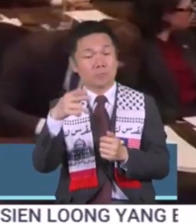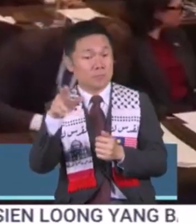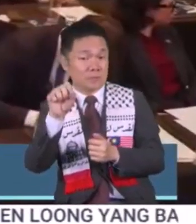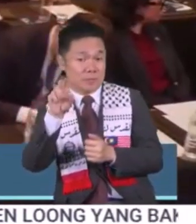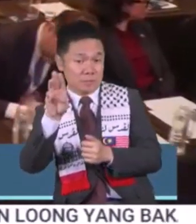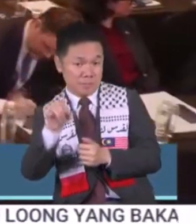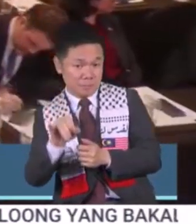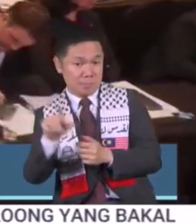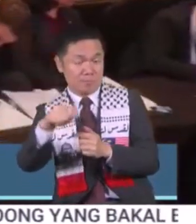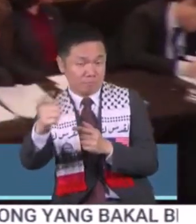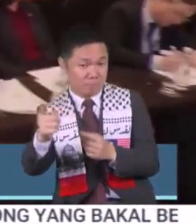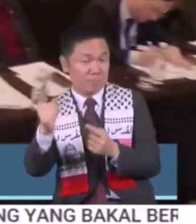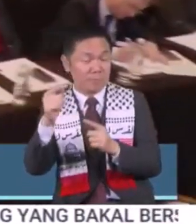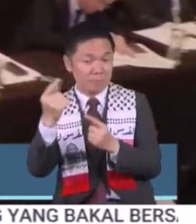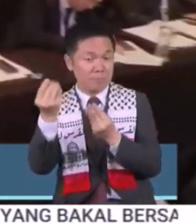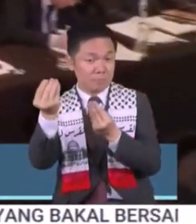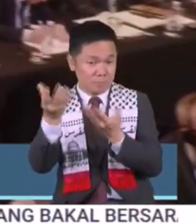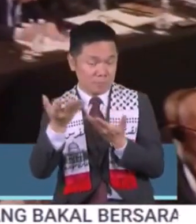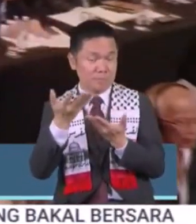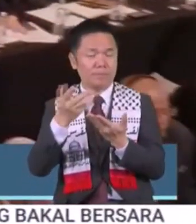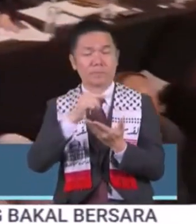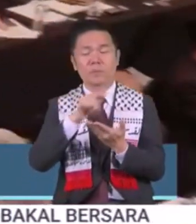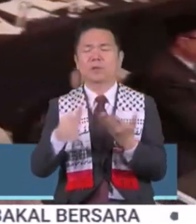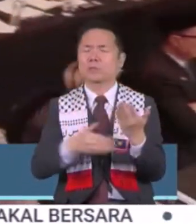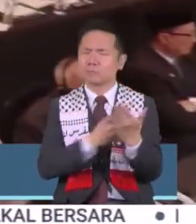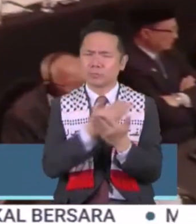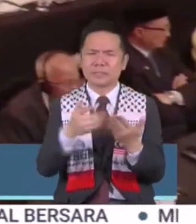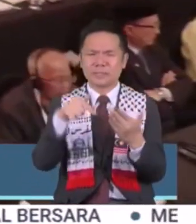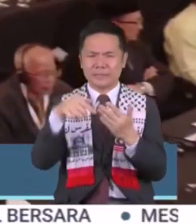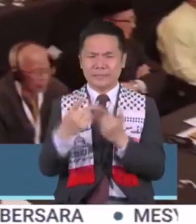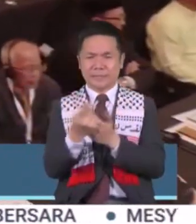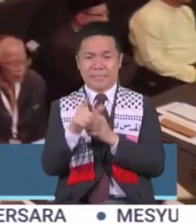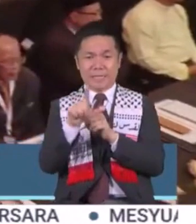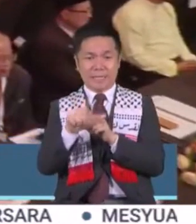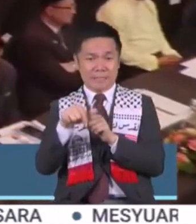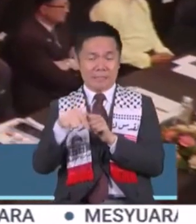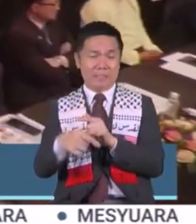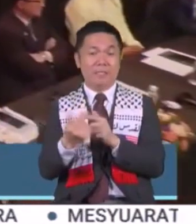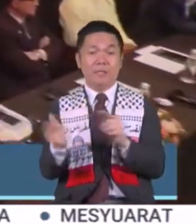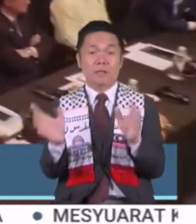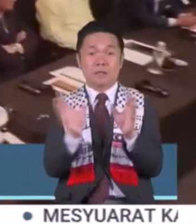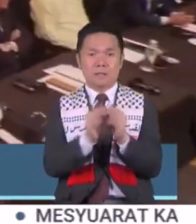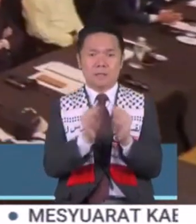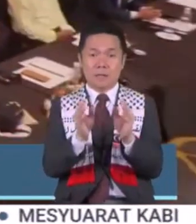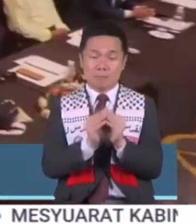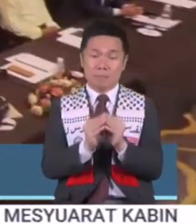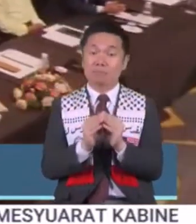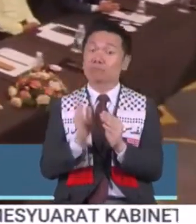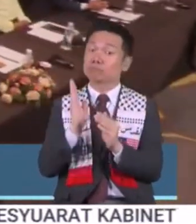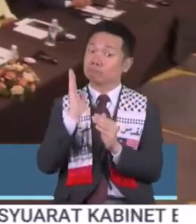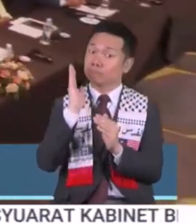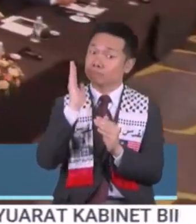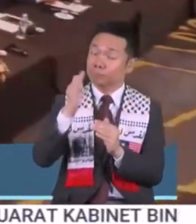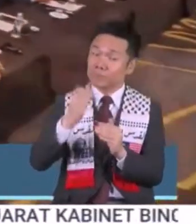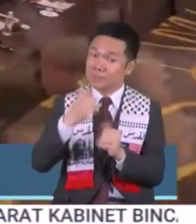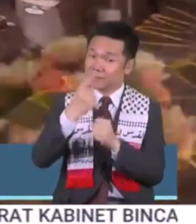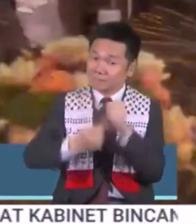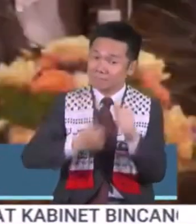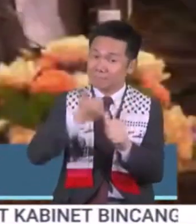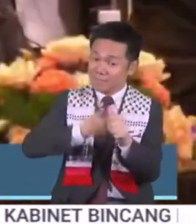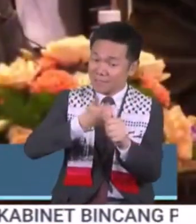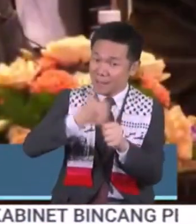suggested that insha'Allah the Kuala Lumpur Summit will be a permanent feature in